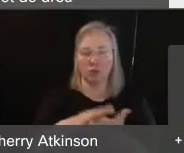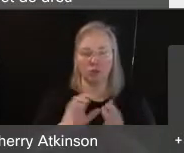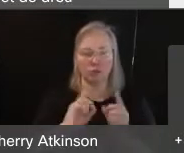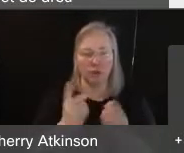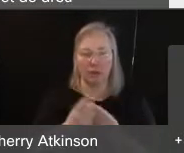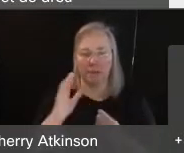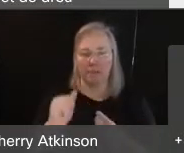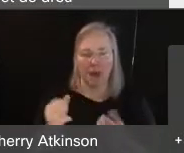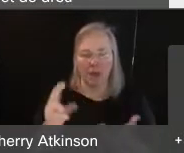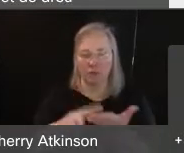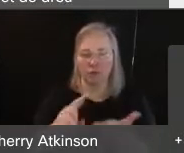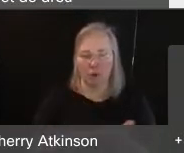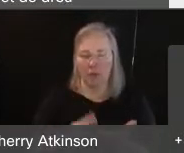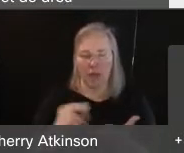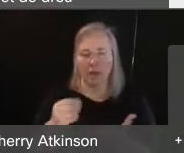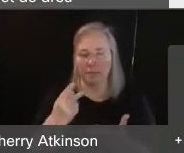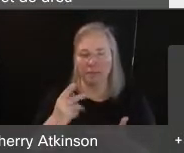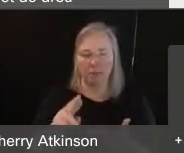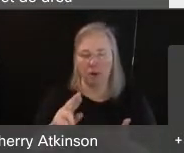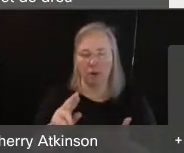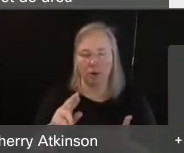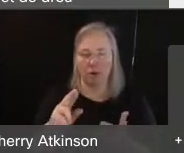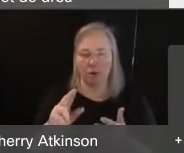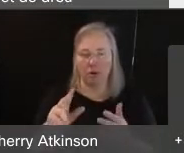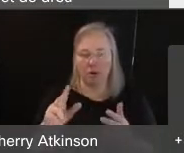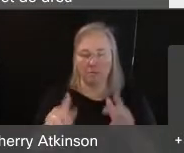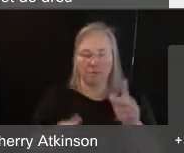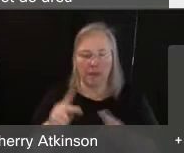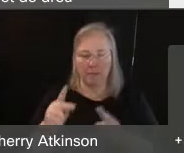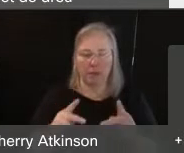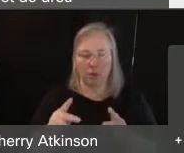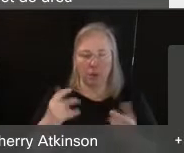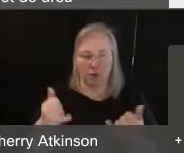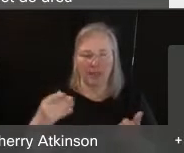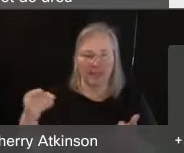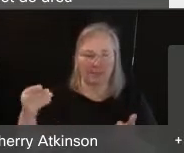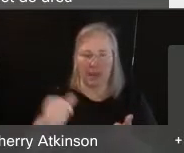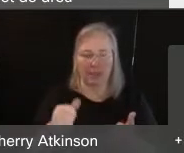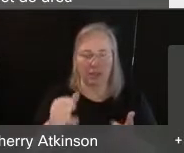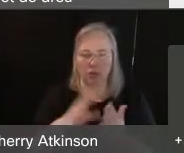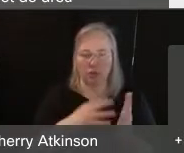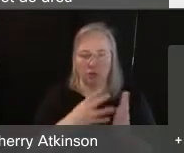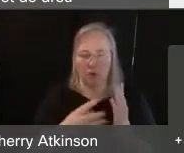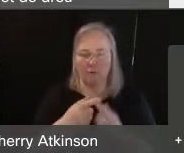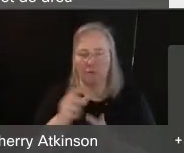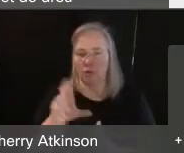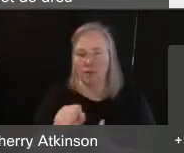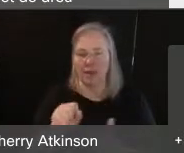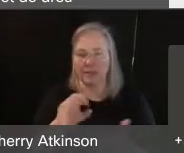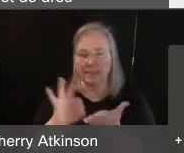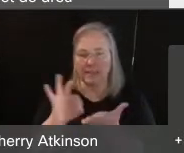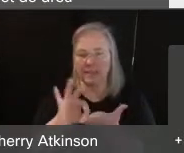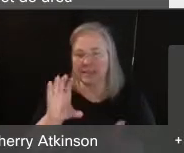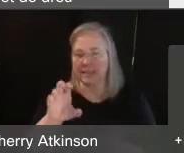pupil current spending chart from the U.S. Census Bureau that is on page 12 of the report.